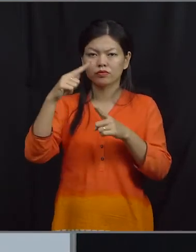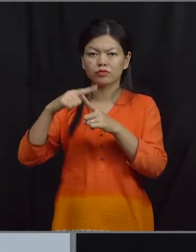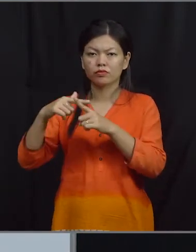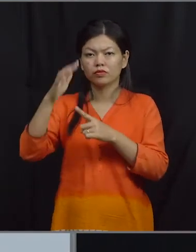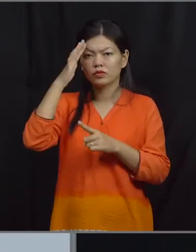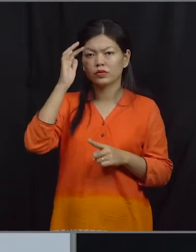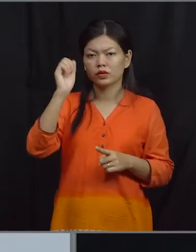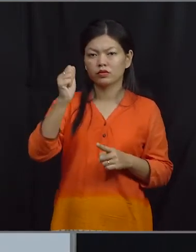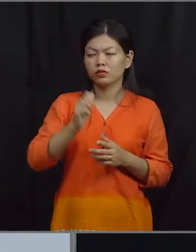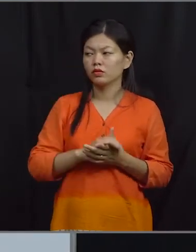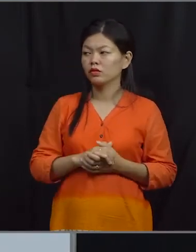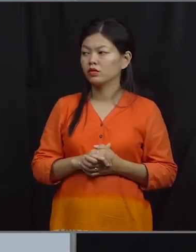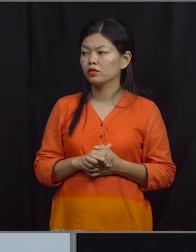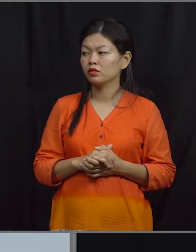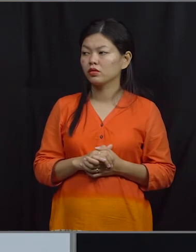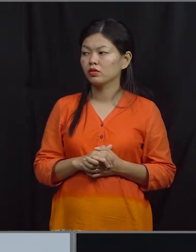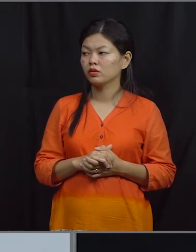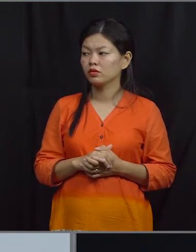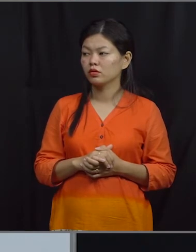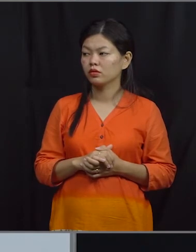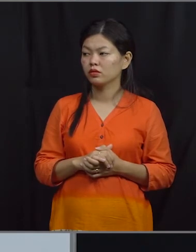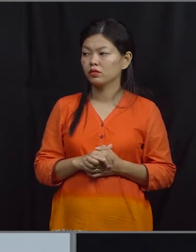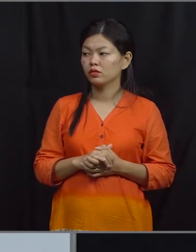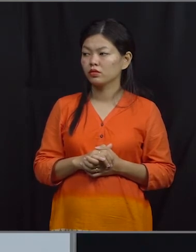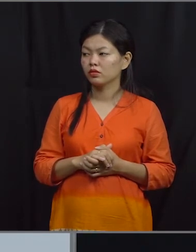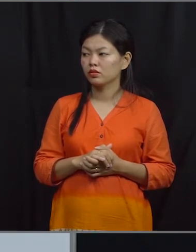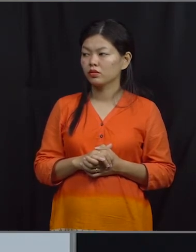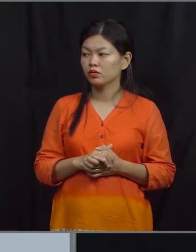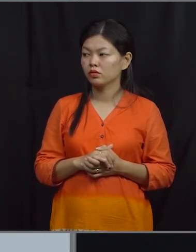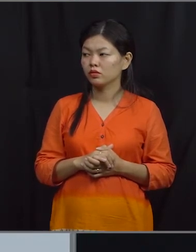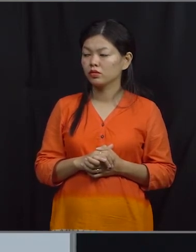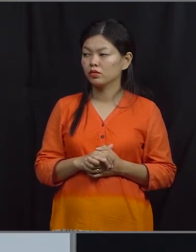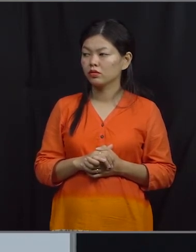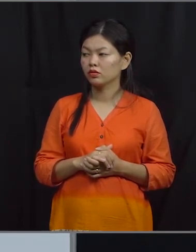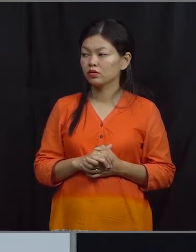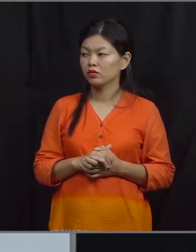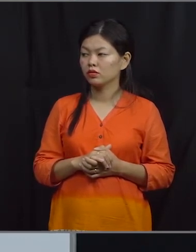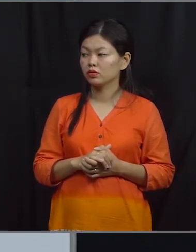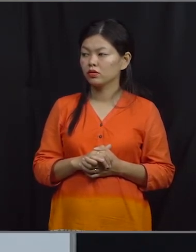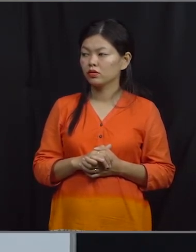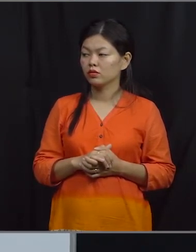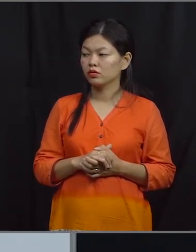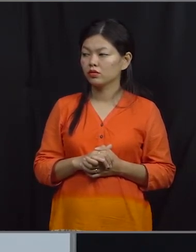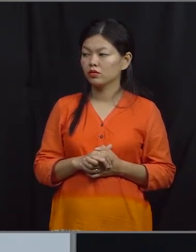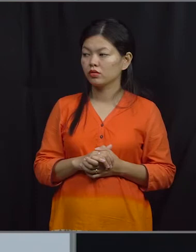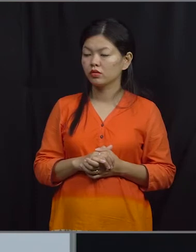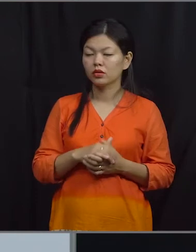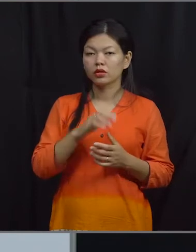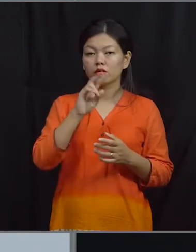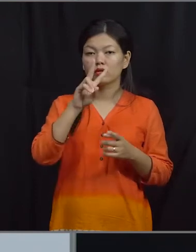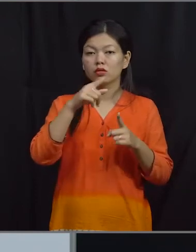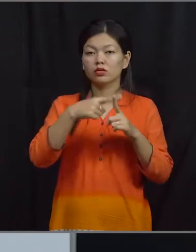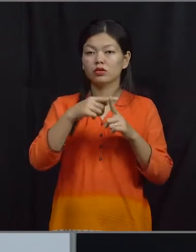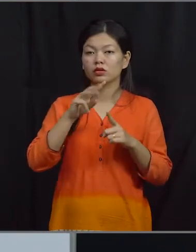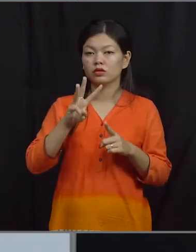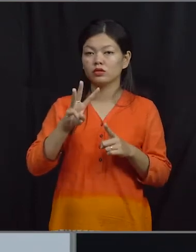minus, plus, minus, plus, minus, plus, isn't it? Okay. Here 2 plus 3, and here